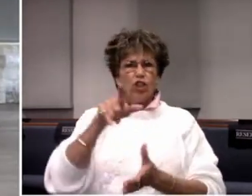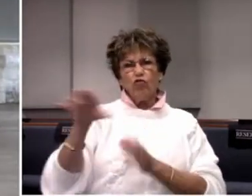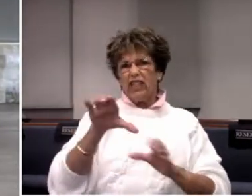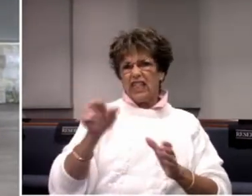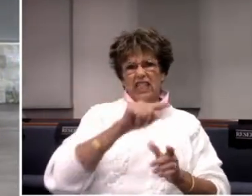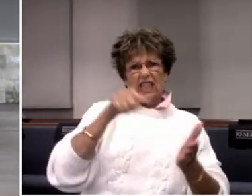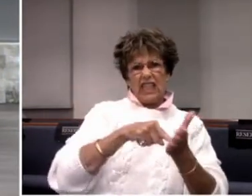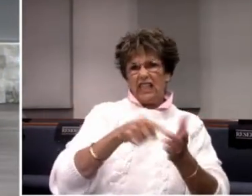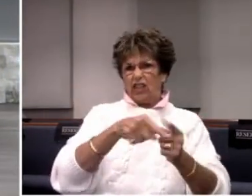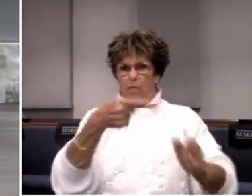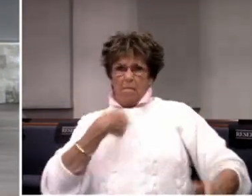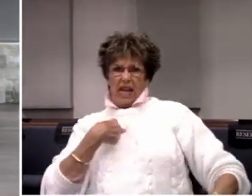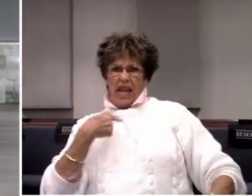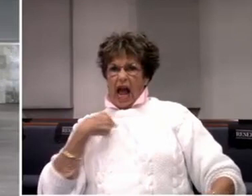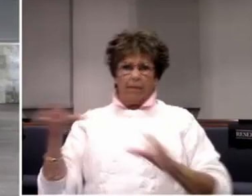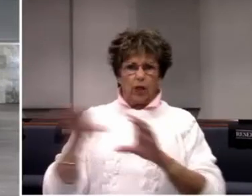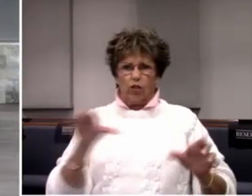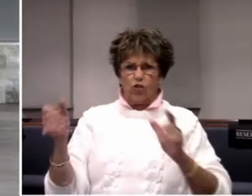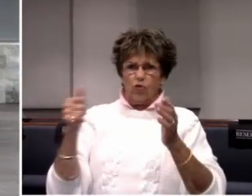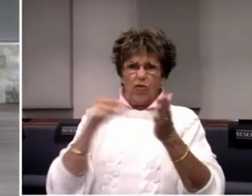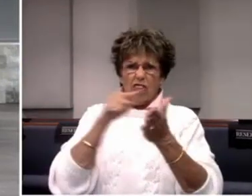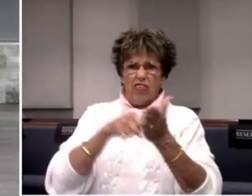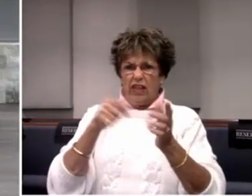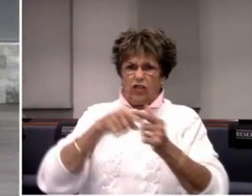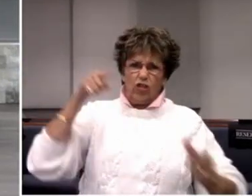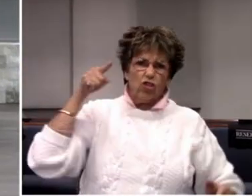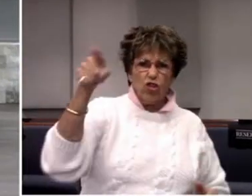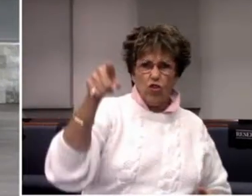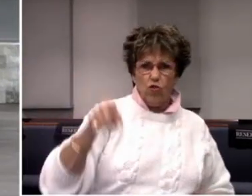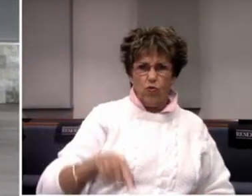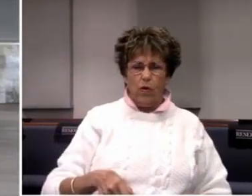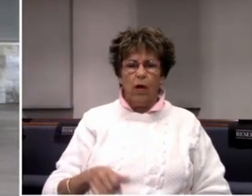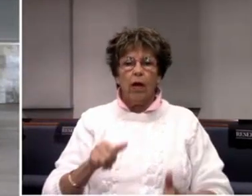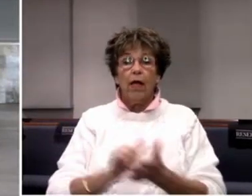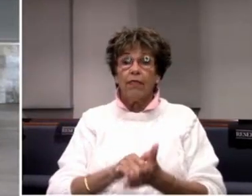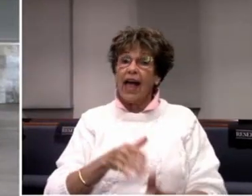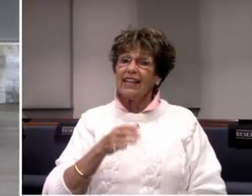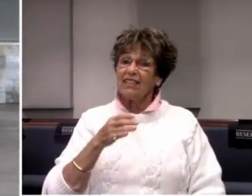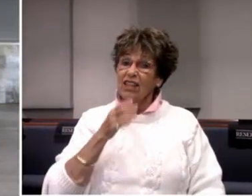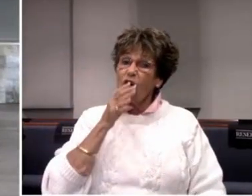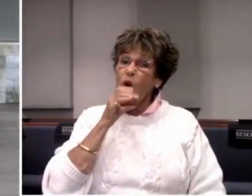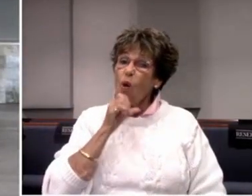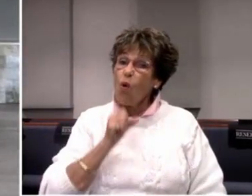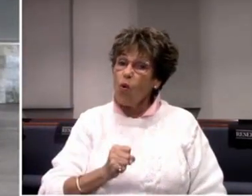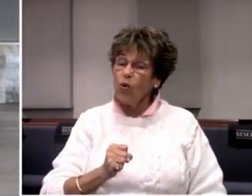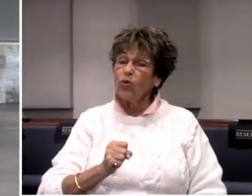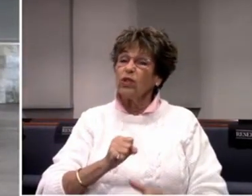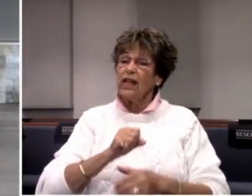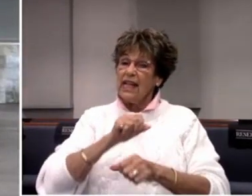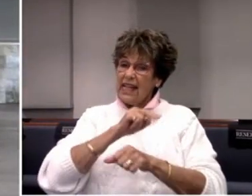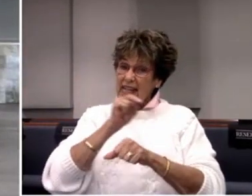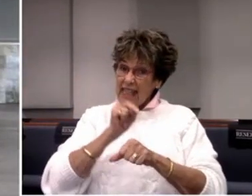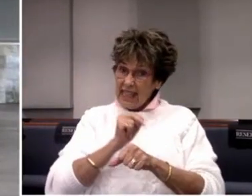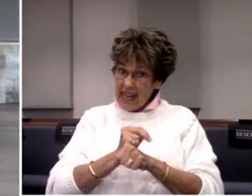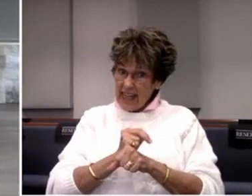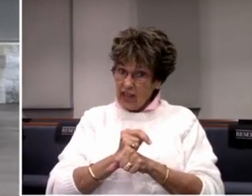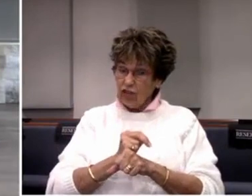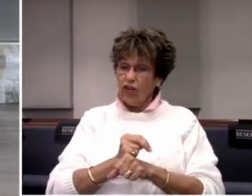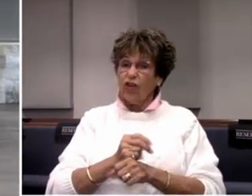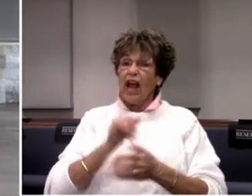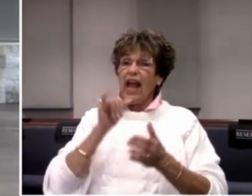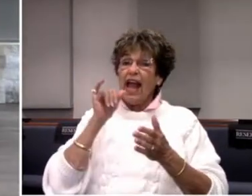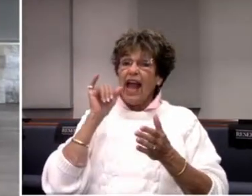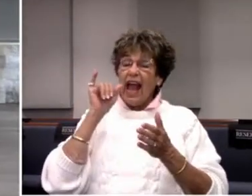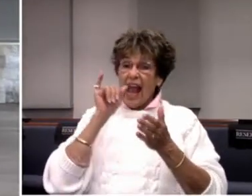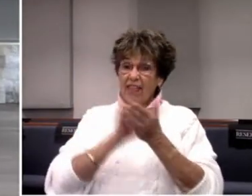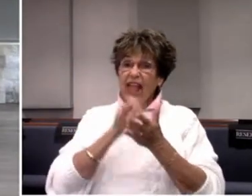I'm going to do this to you, that's in my old man. But my old man is to be done away with in Christ.